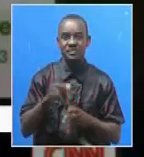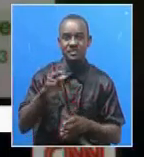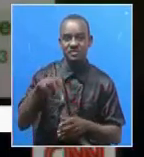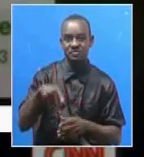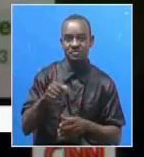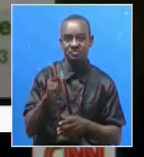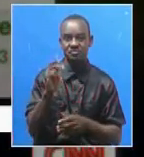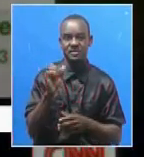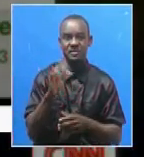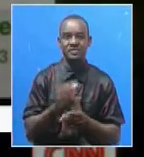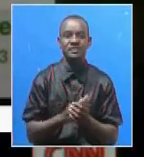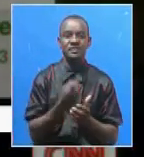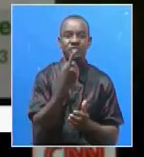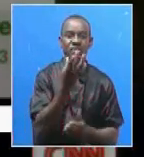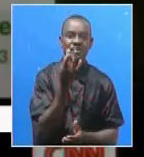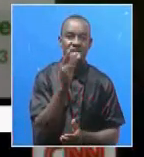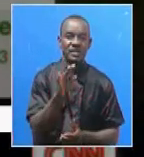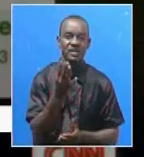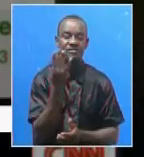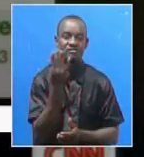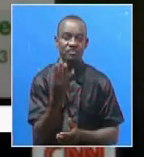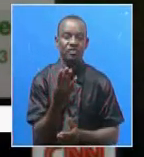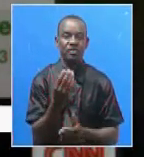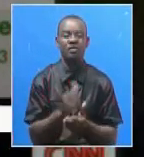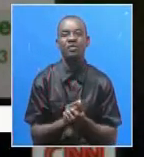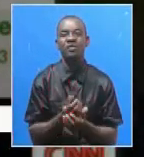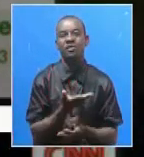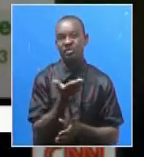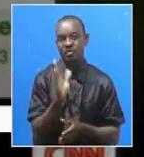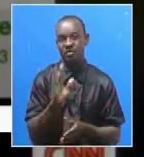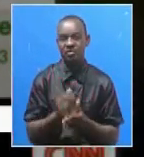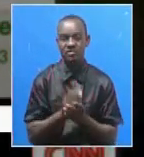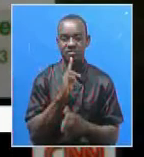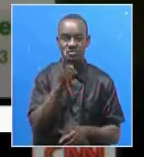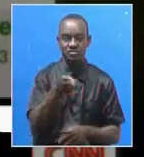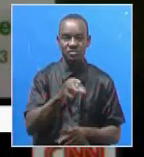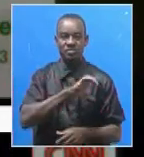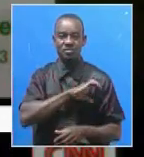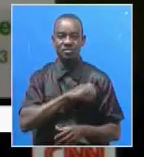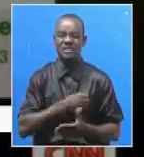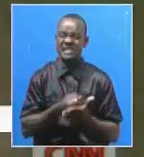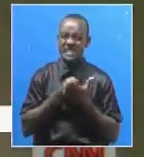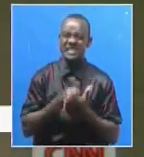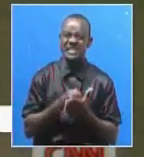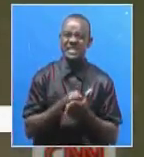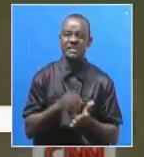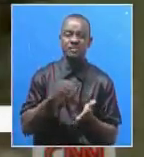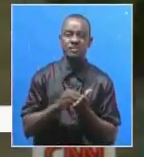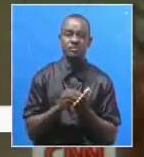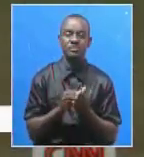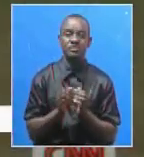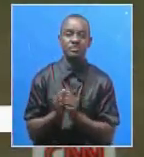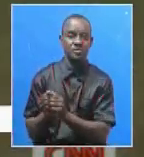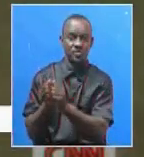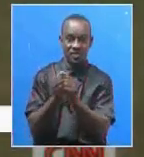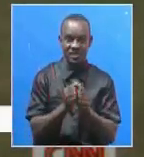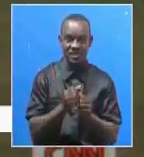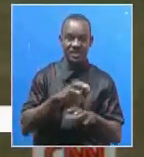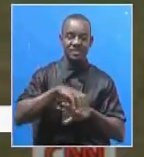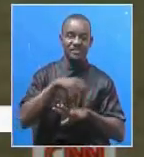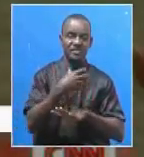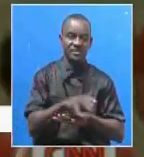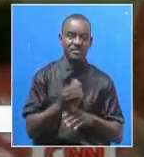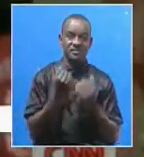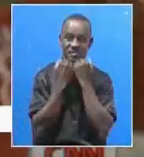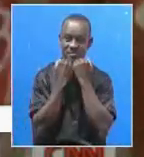for 184 all out. In reply, the Canadians struggled to put together good partnerships as they lost key